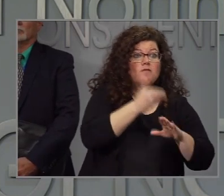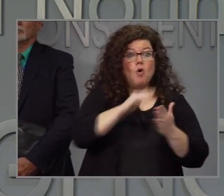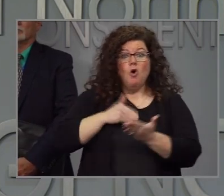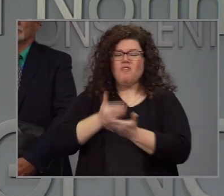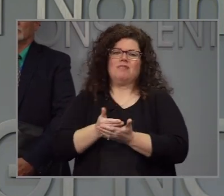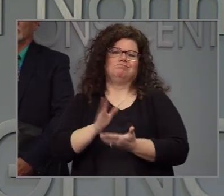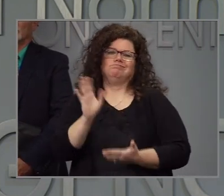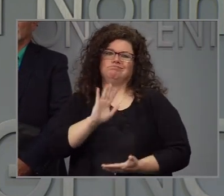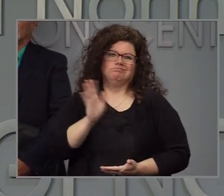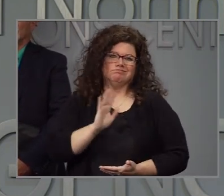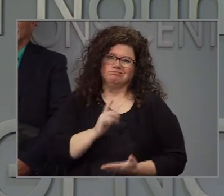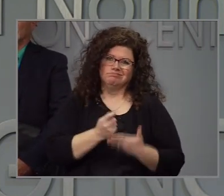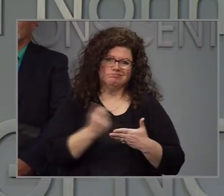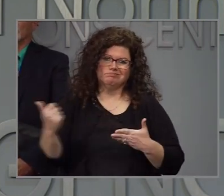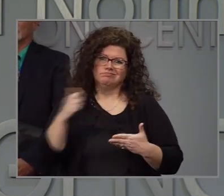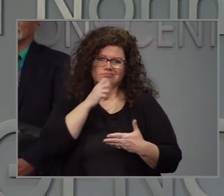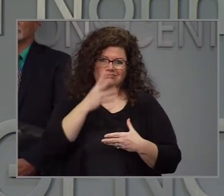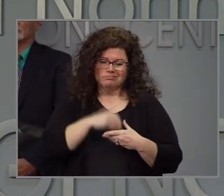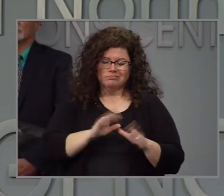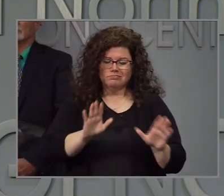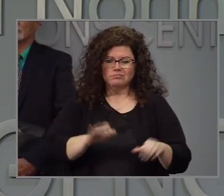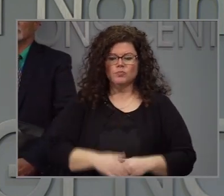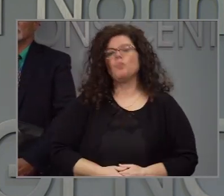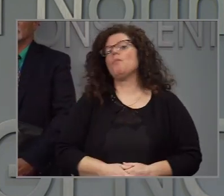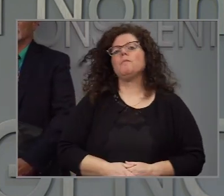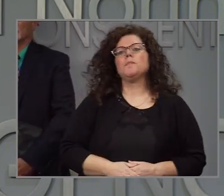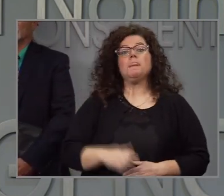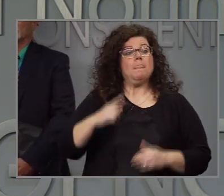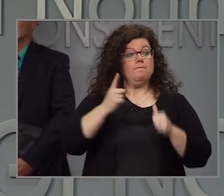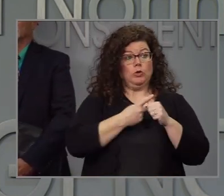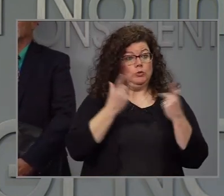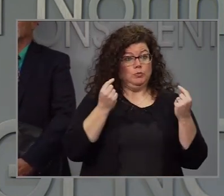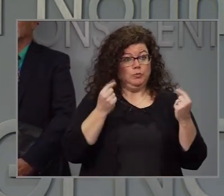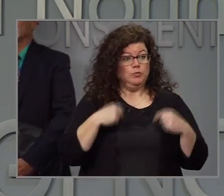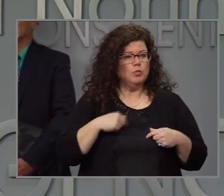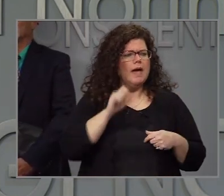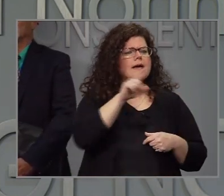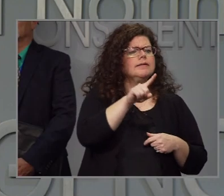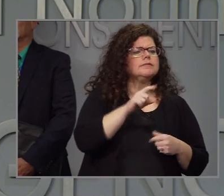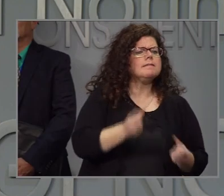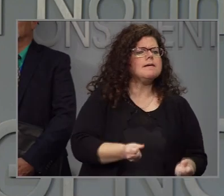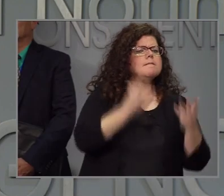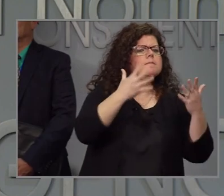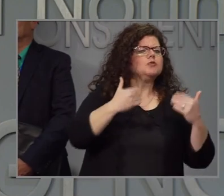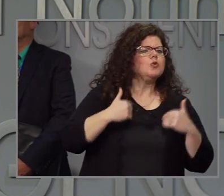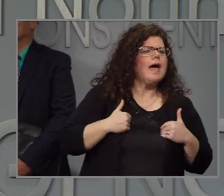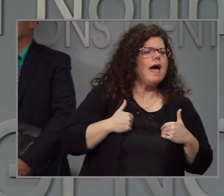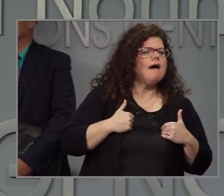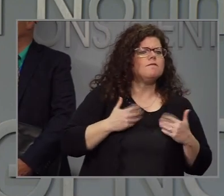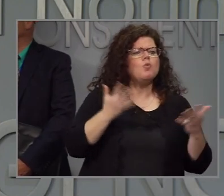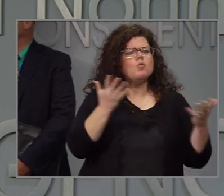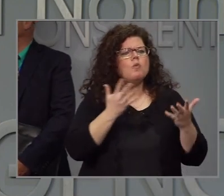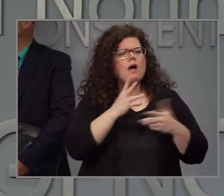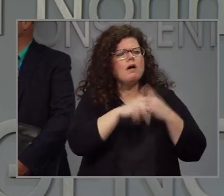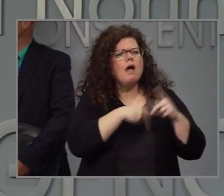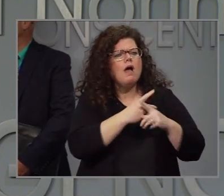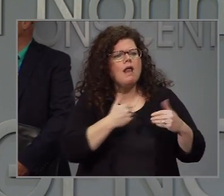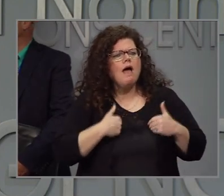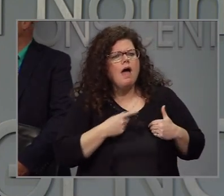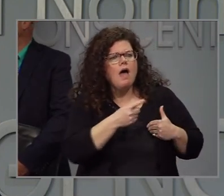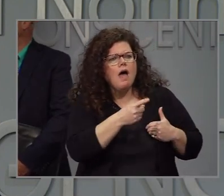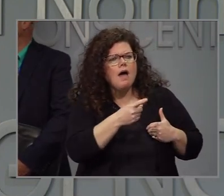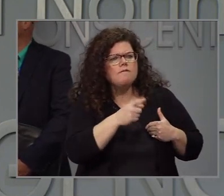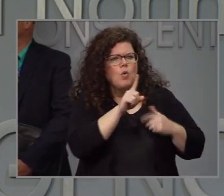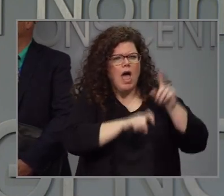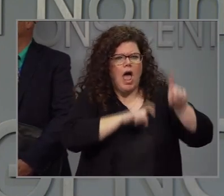that time in terms of what PPE is available from those vendors and quantities and potential ship dates.